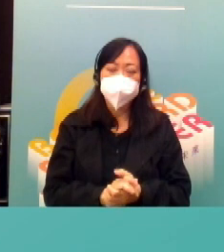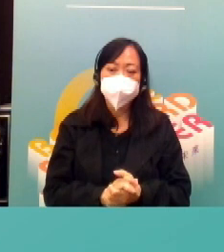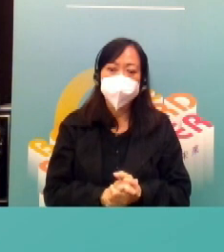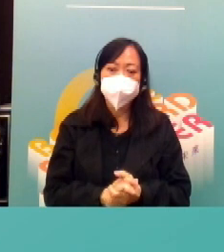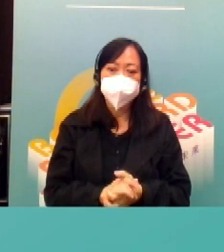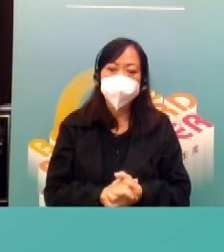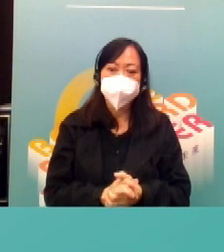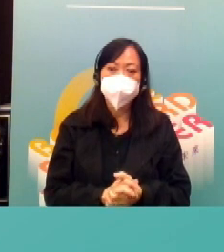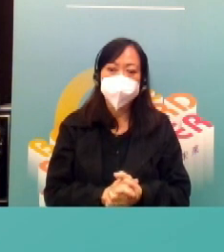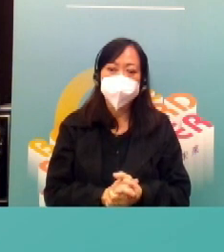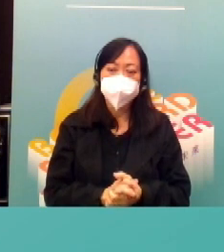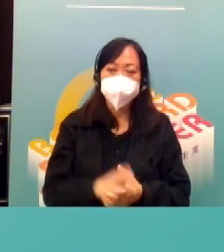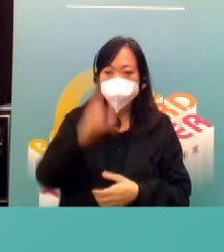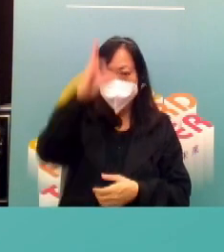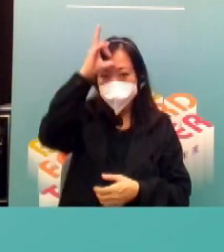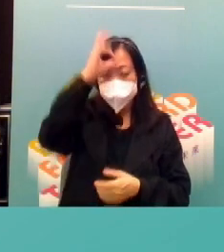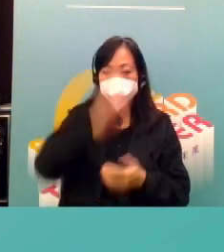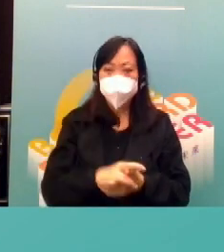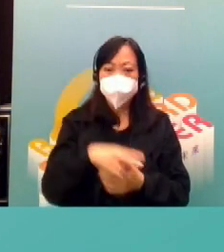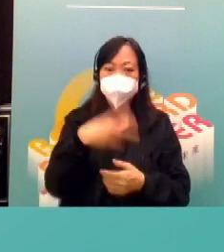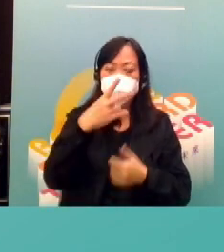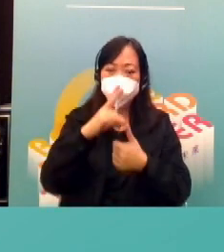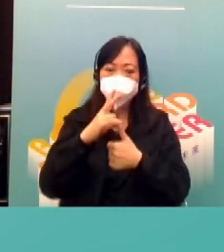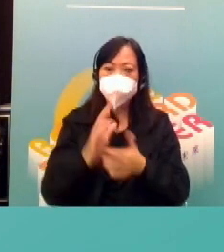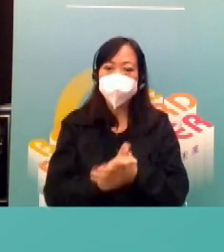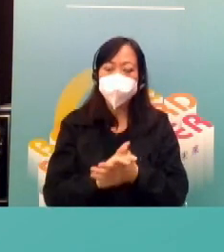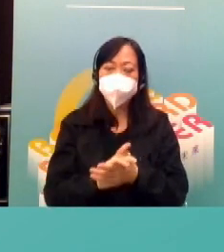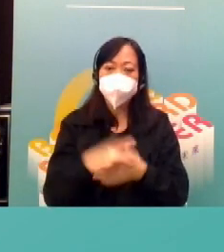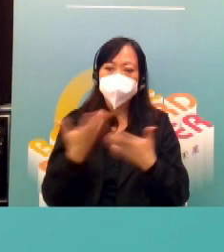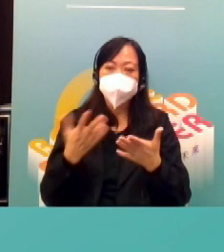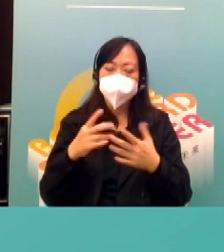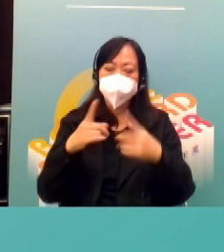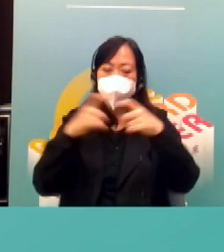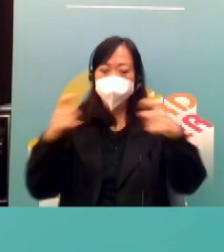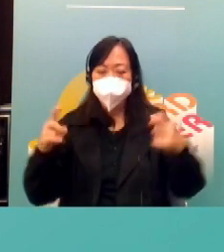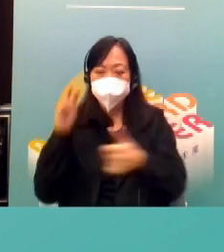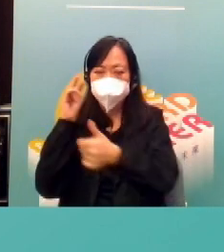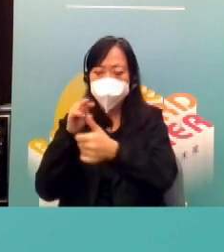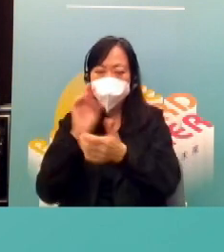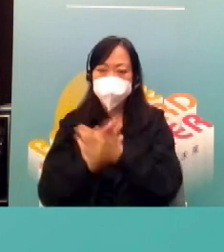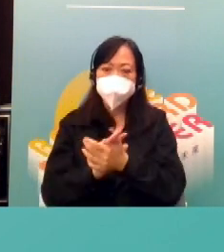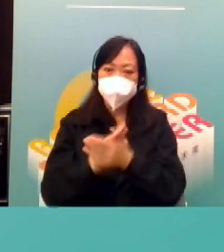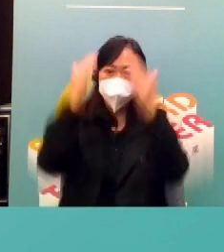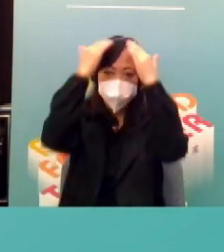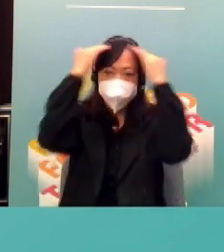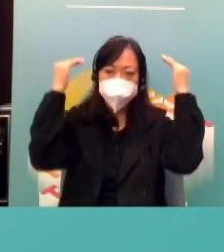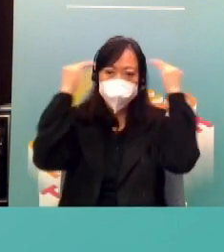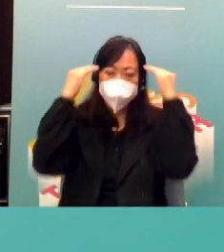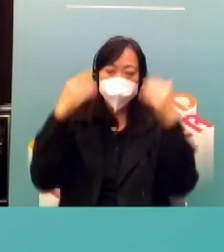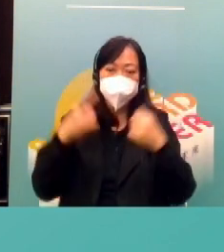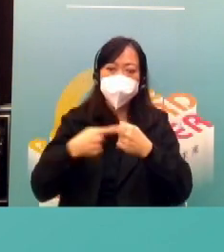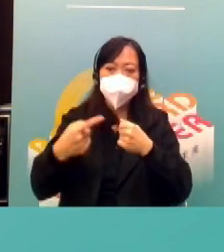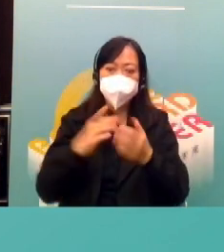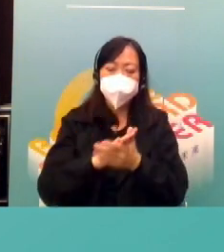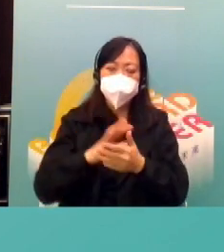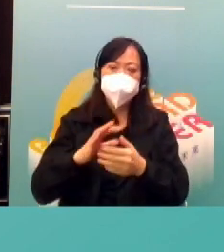take is as a market regulator. And again, Vietnam was one of the first countries in the world, and indeed Southeast Asia